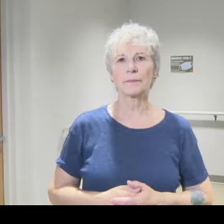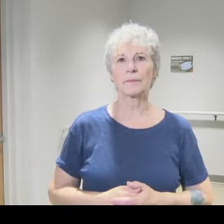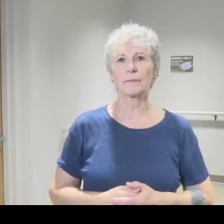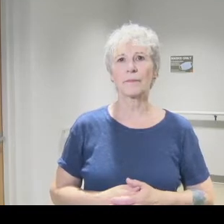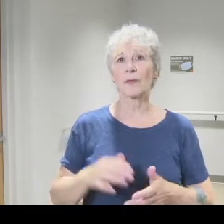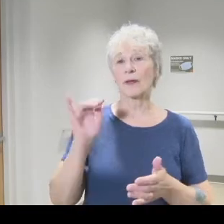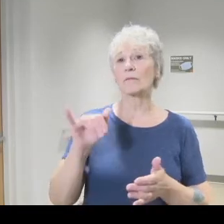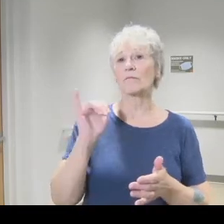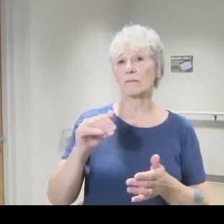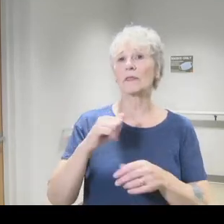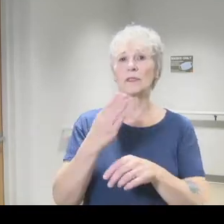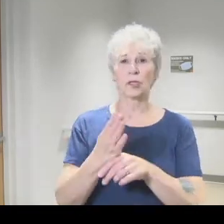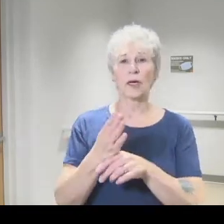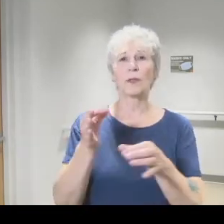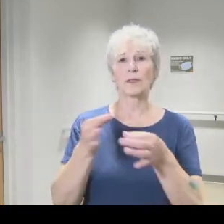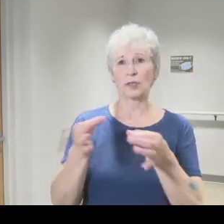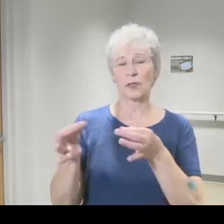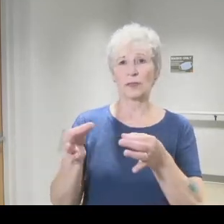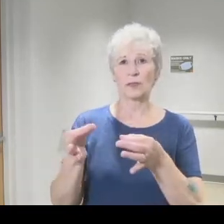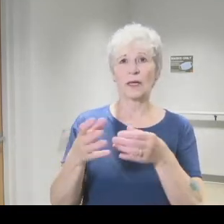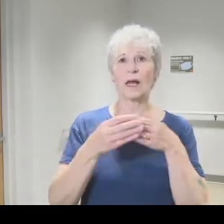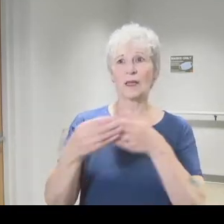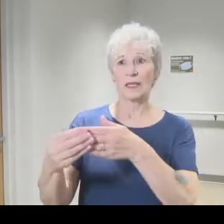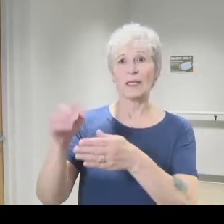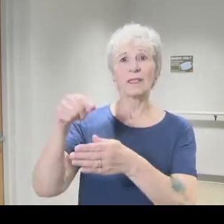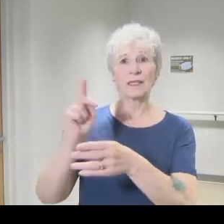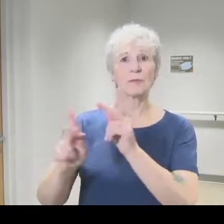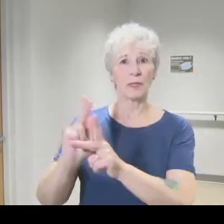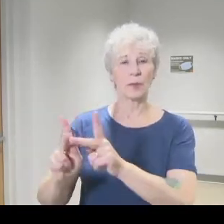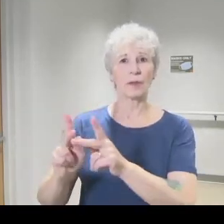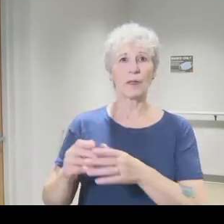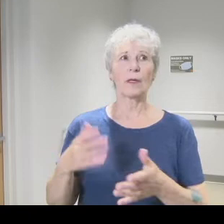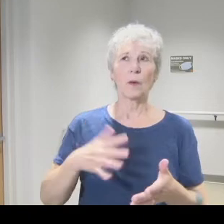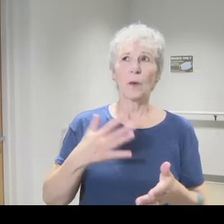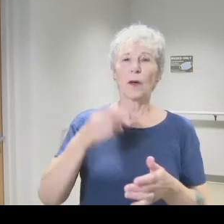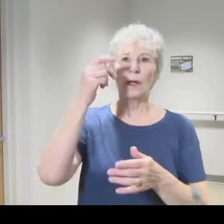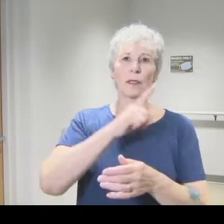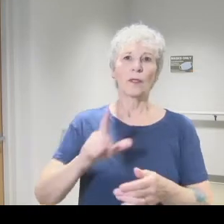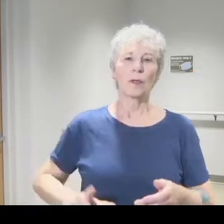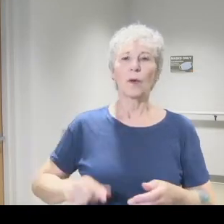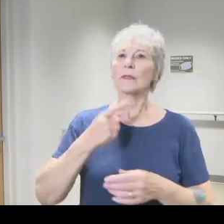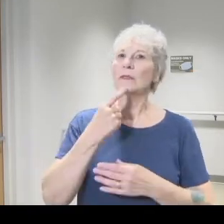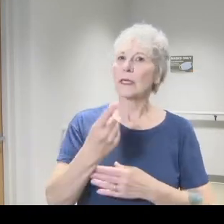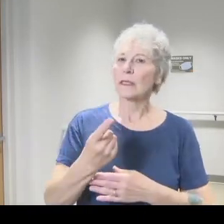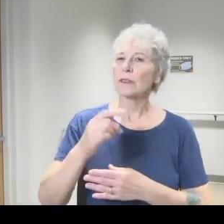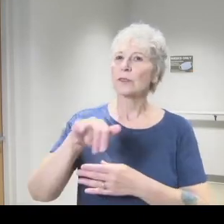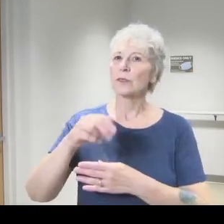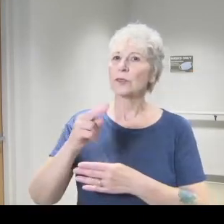That's his job description. Lead this people, Joshua. And this is what the Lord says to